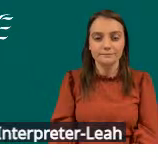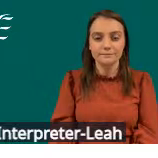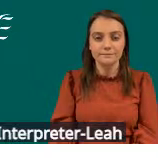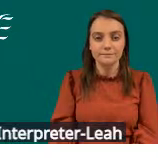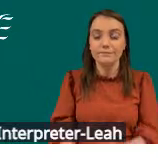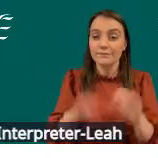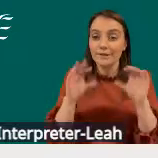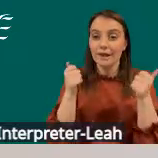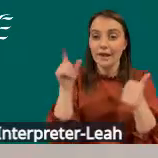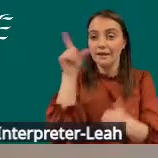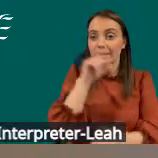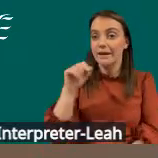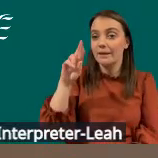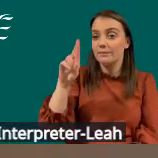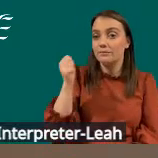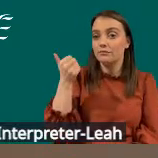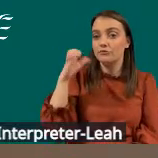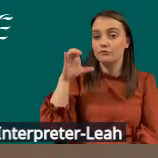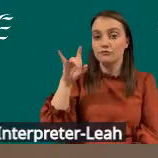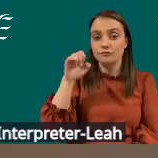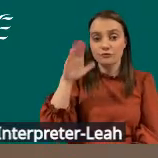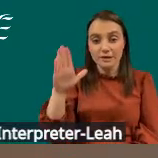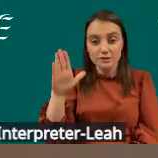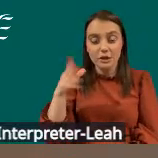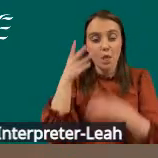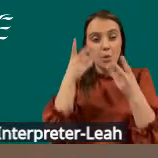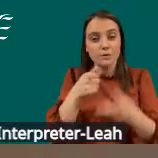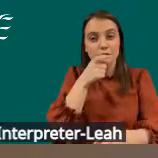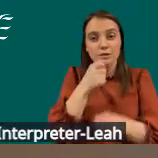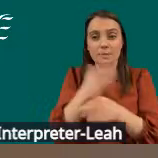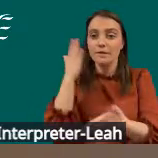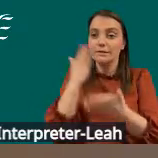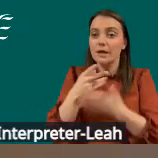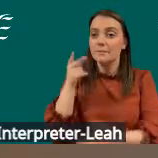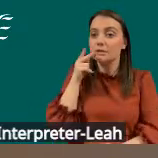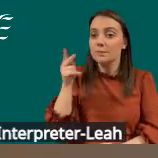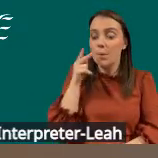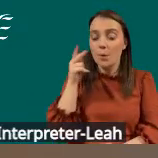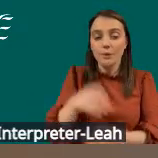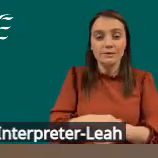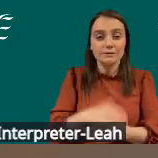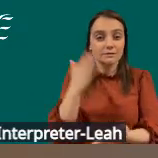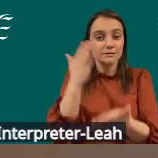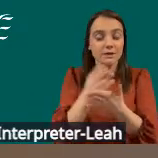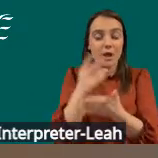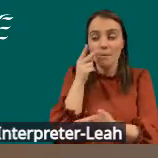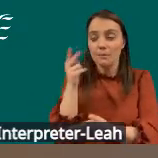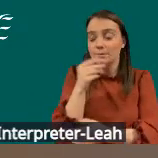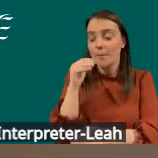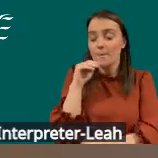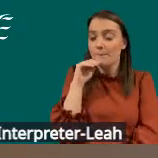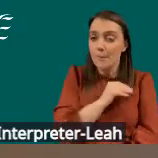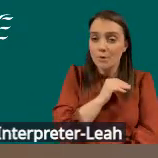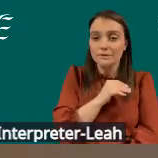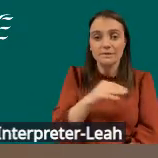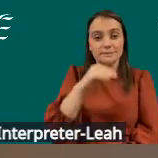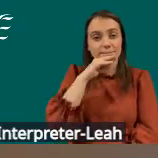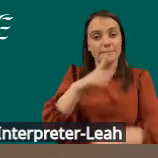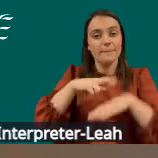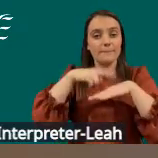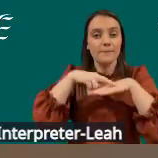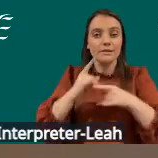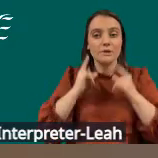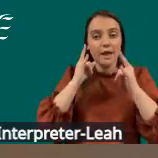Hi, I'm Rachel, and I want to talk to you about stopping smoking, because stopping smoking at any time of life is really important for better health and to live